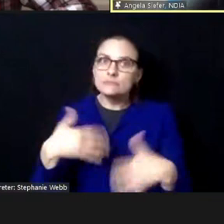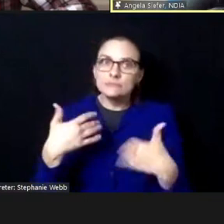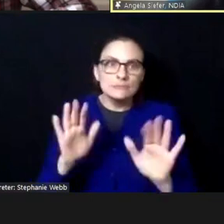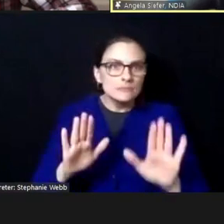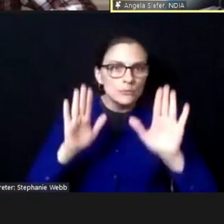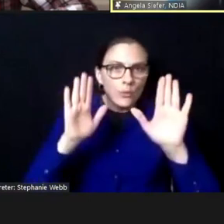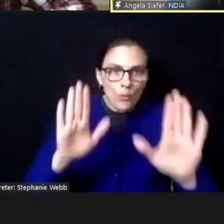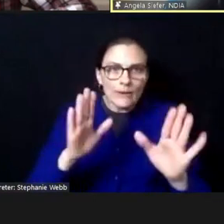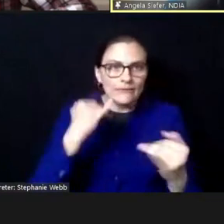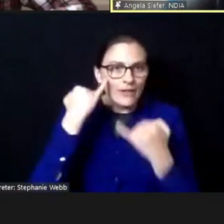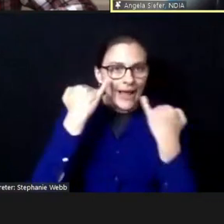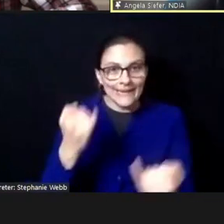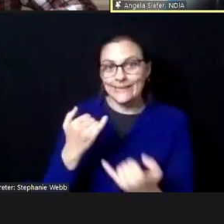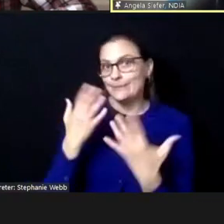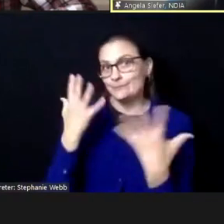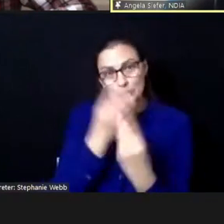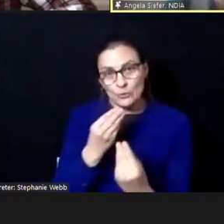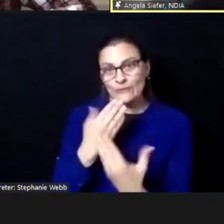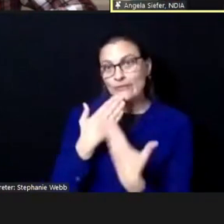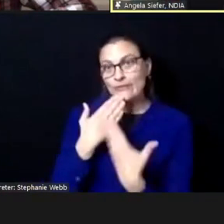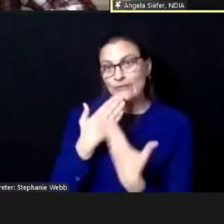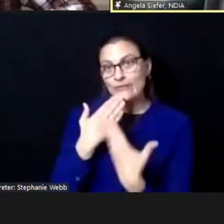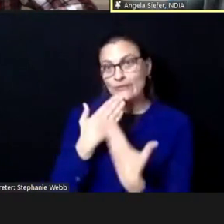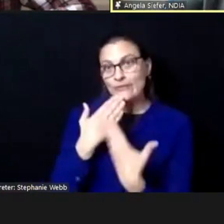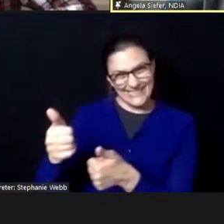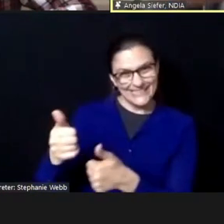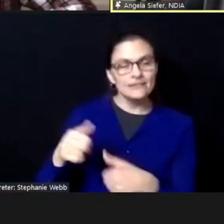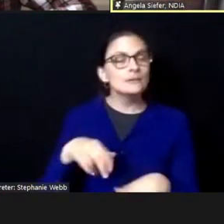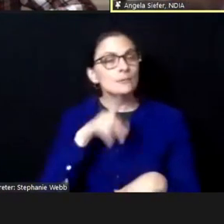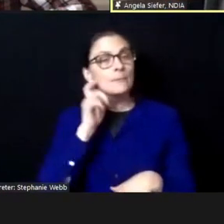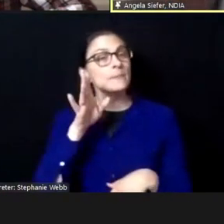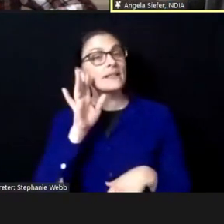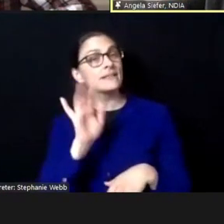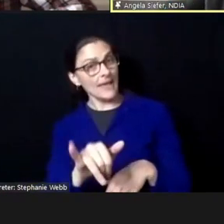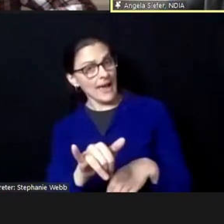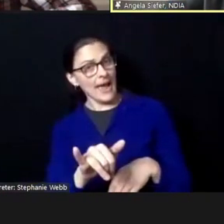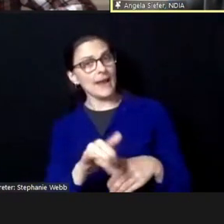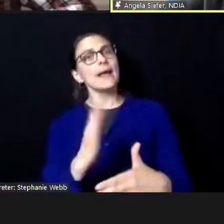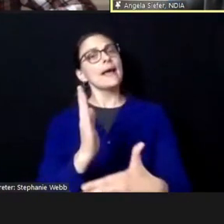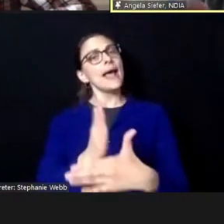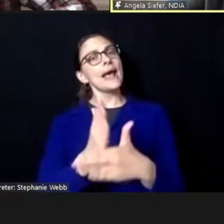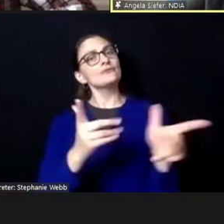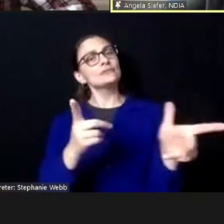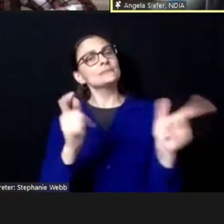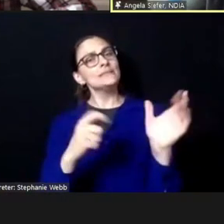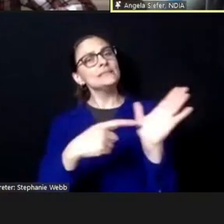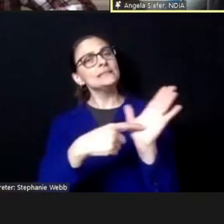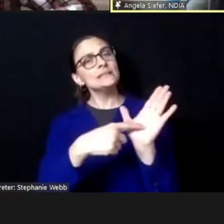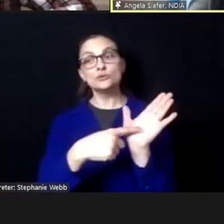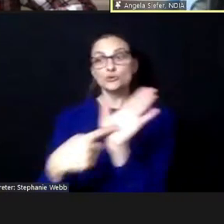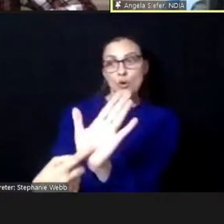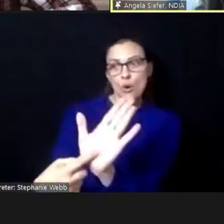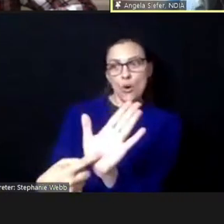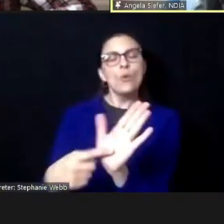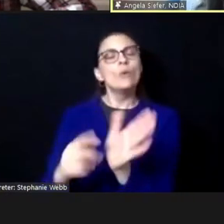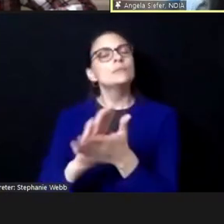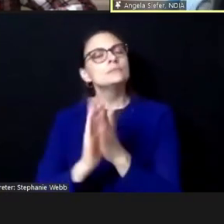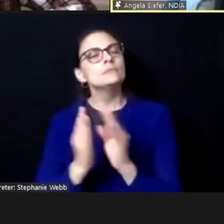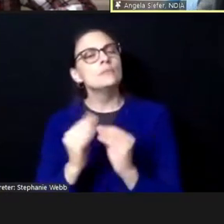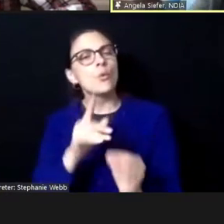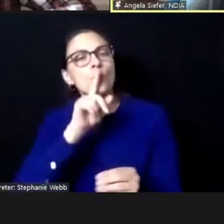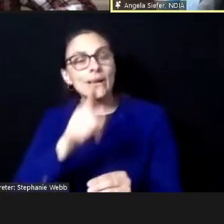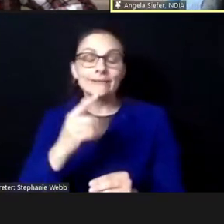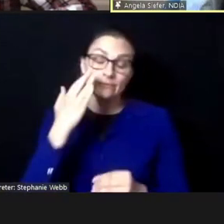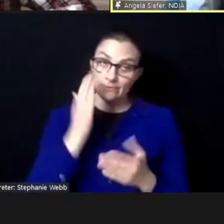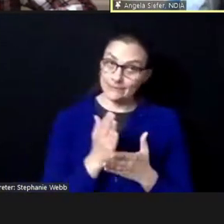it would start to become more real to them, right? So when you hear of an ad, unless you're regularly running a speed test on your computer, some of us like to do